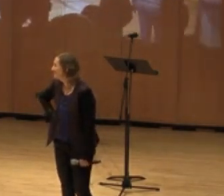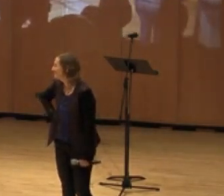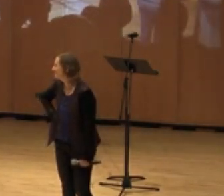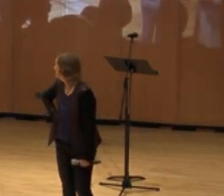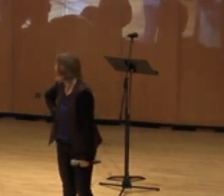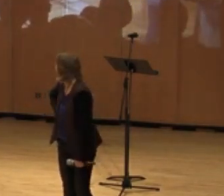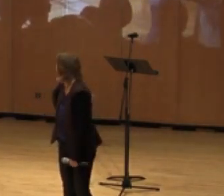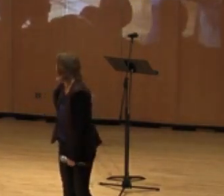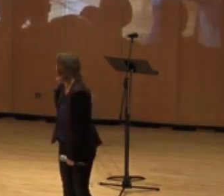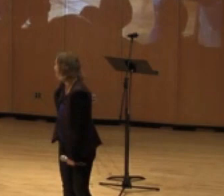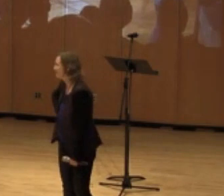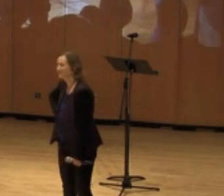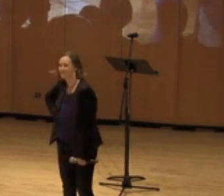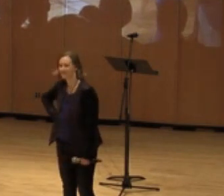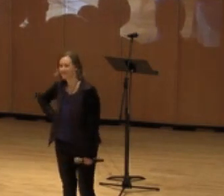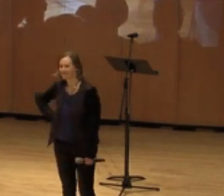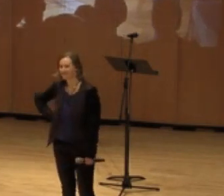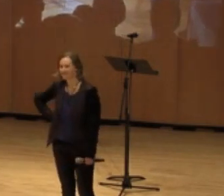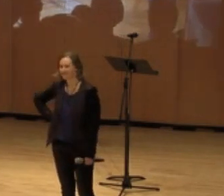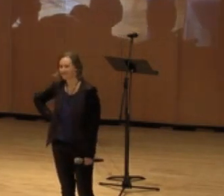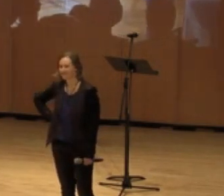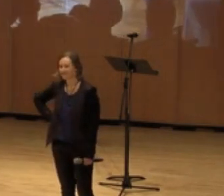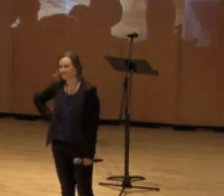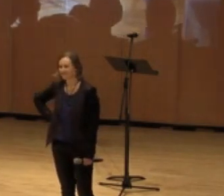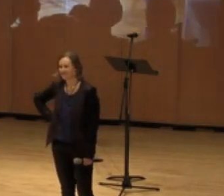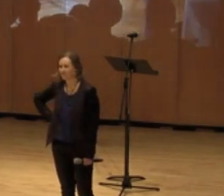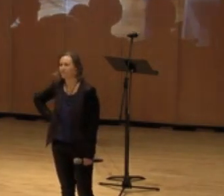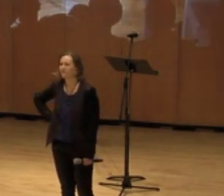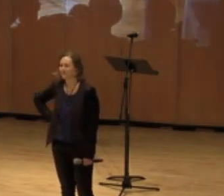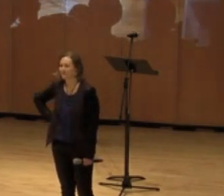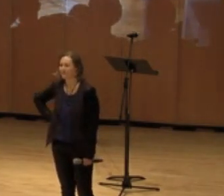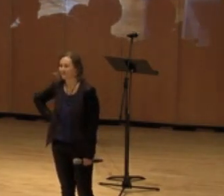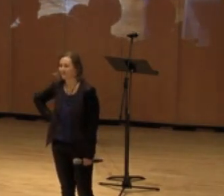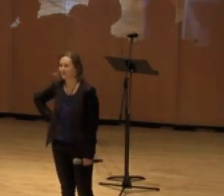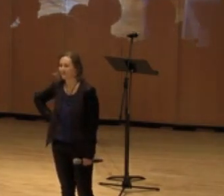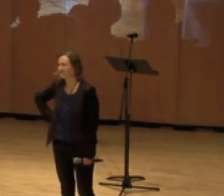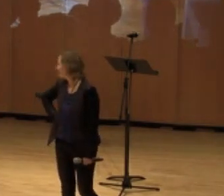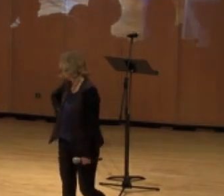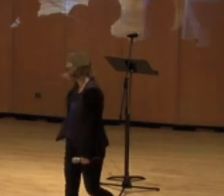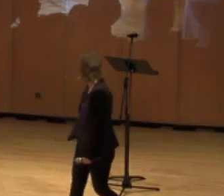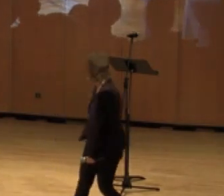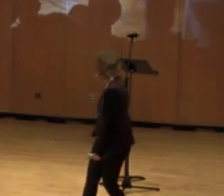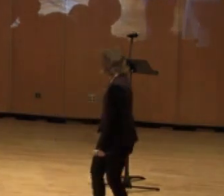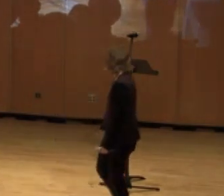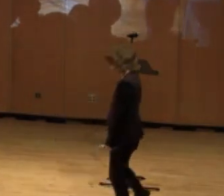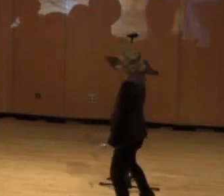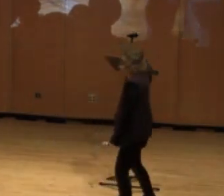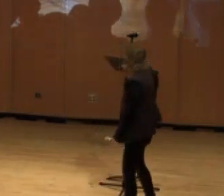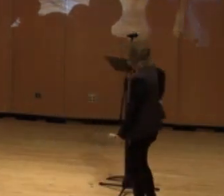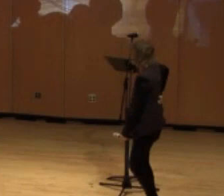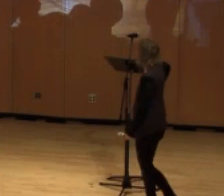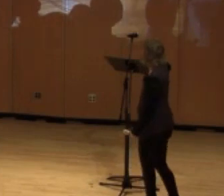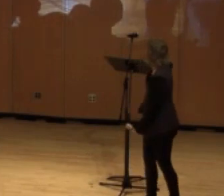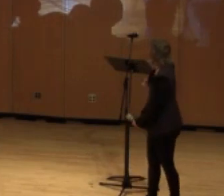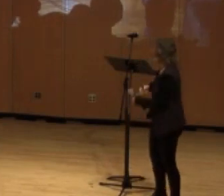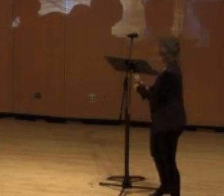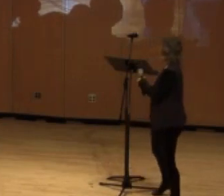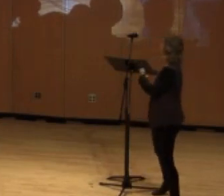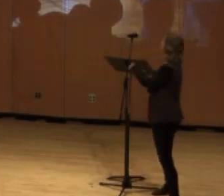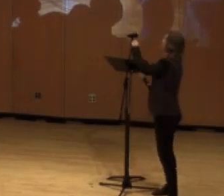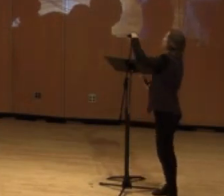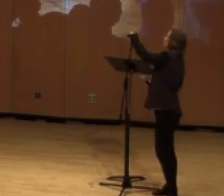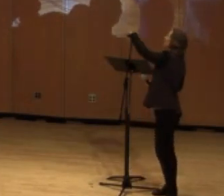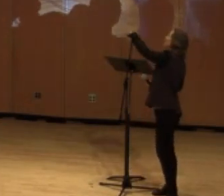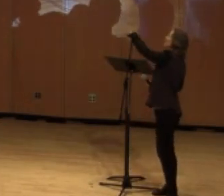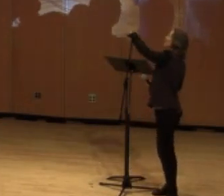change uh because our understanding of her keeps shifting in the process of listening to it uh and I'm I'm